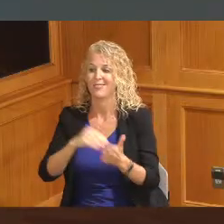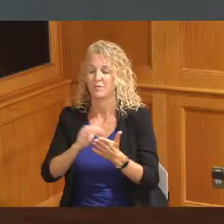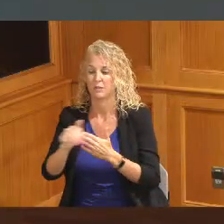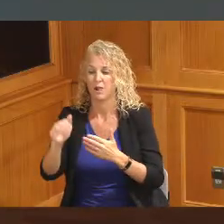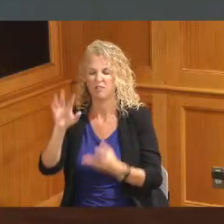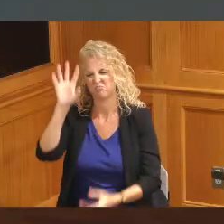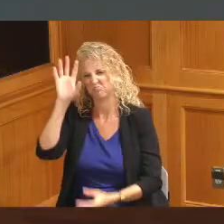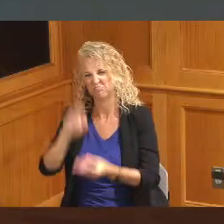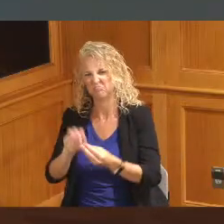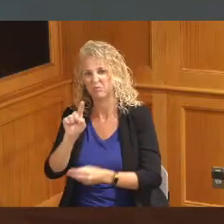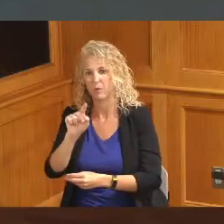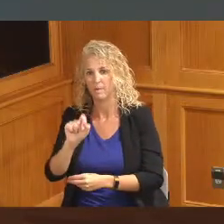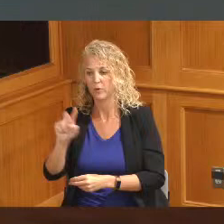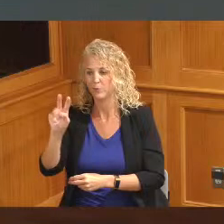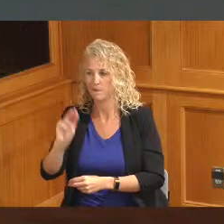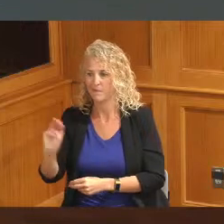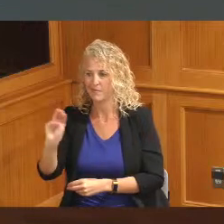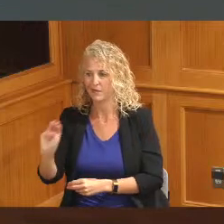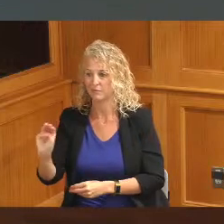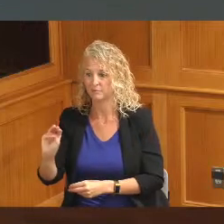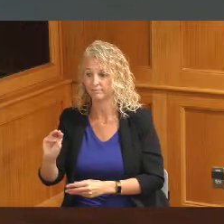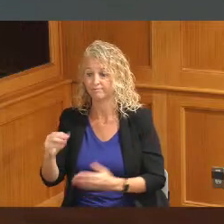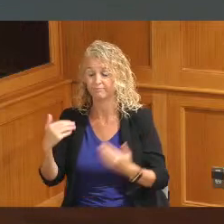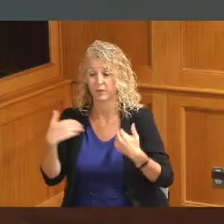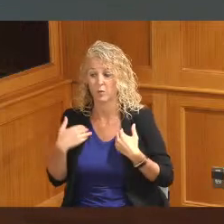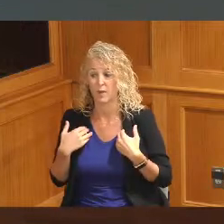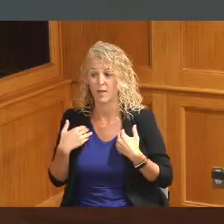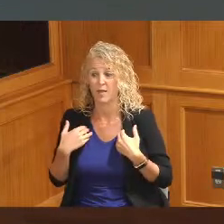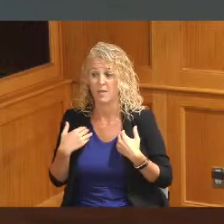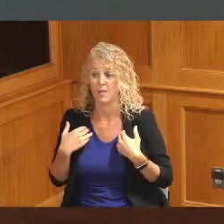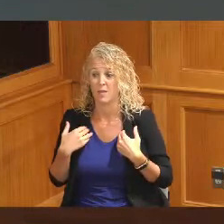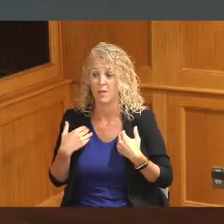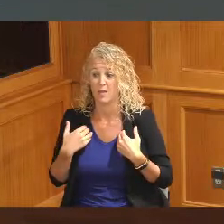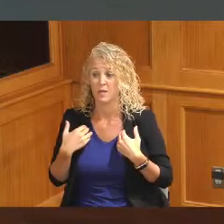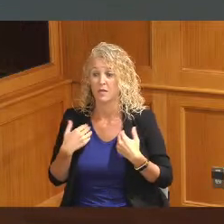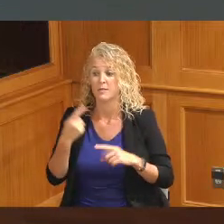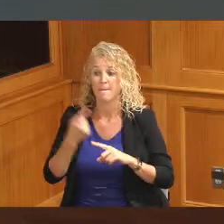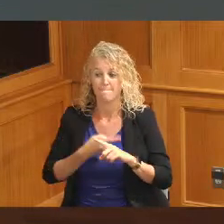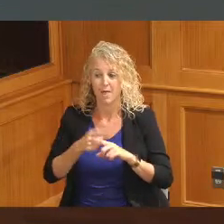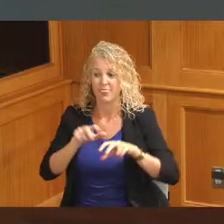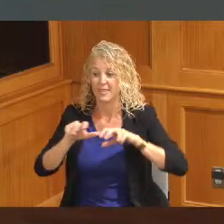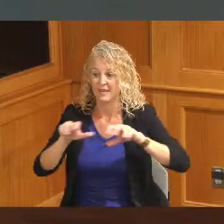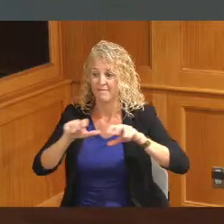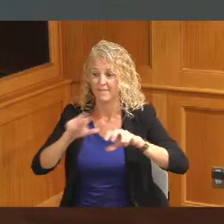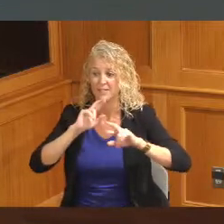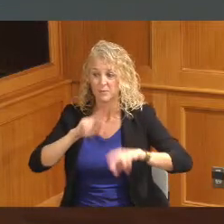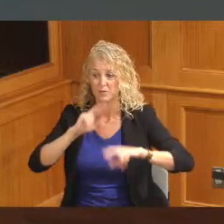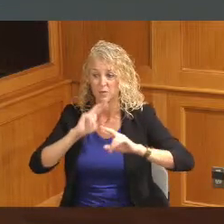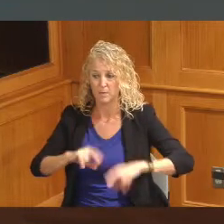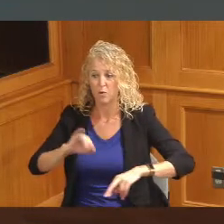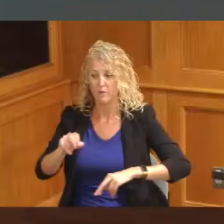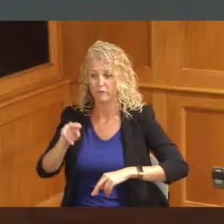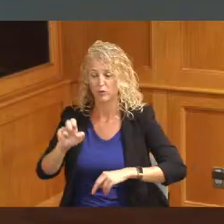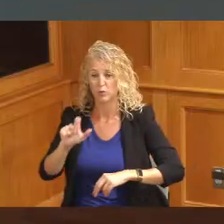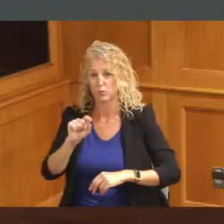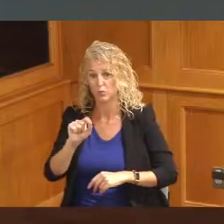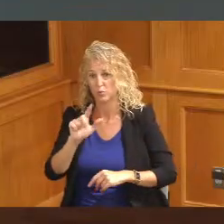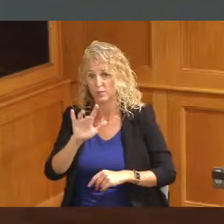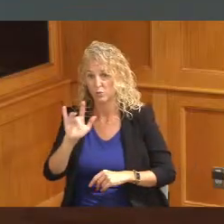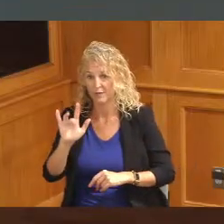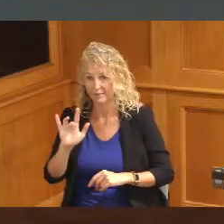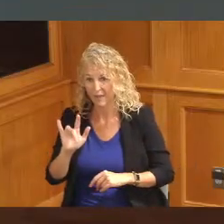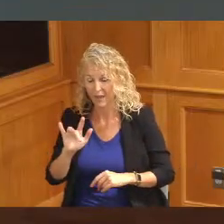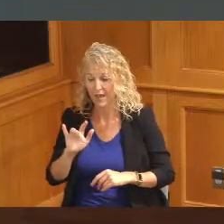roughly 1.2 million. Commissioners, we also have the monthly investment report for the month of June 2025 in the